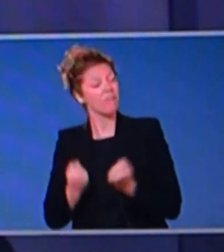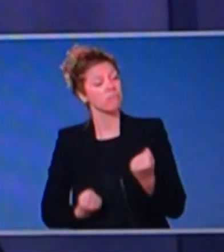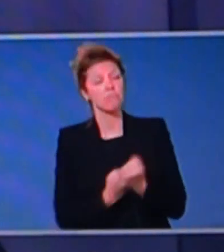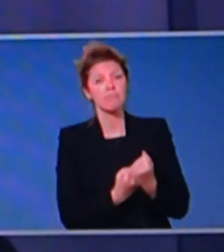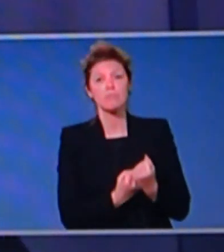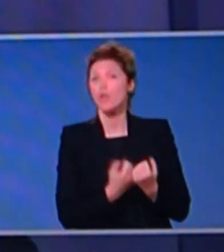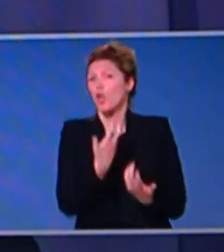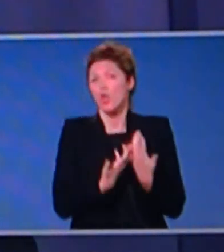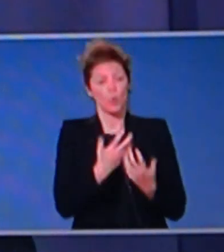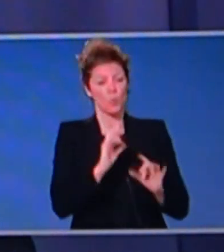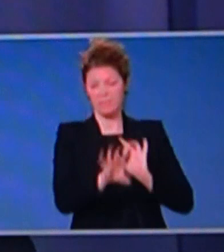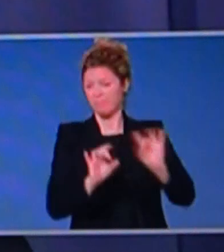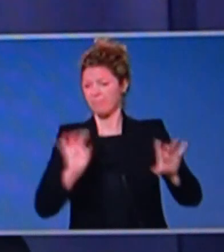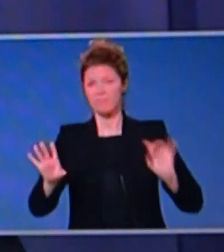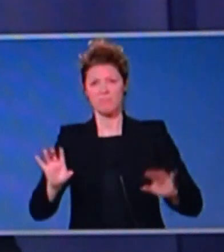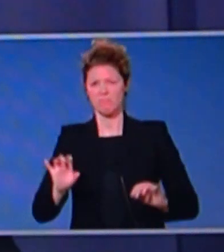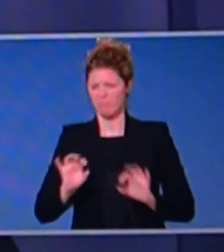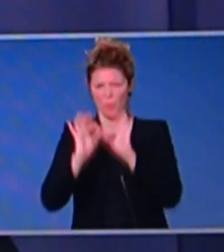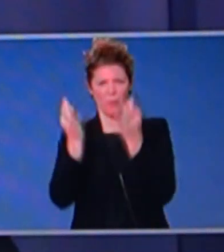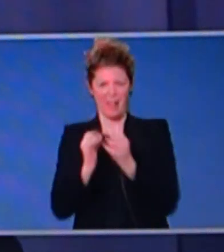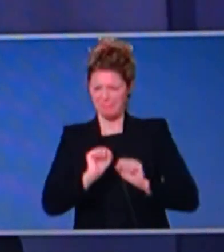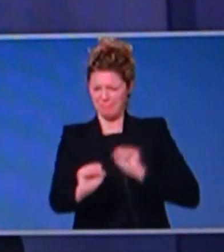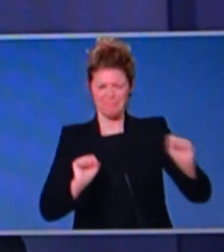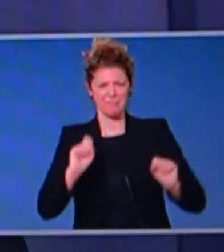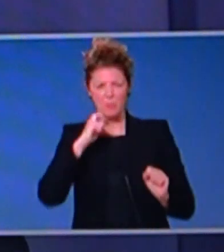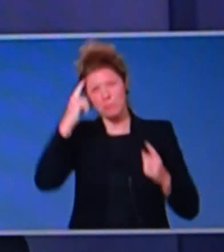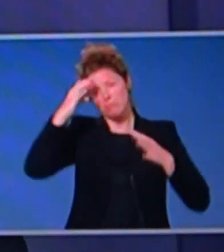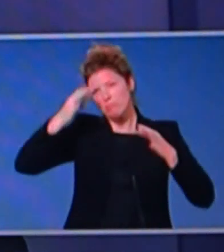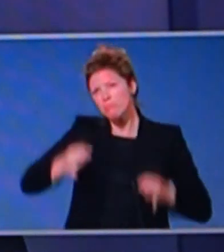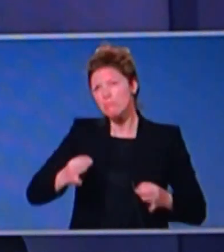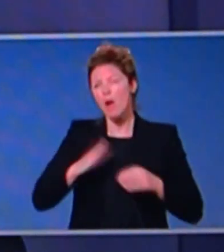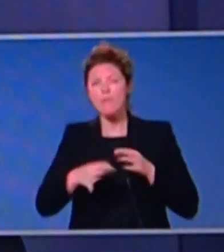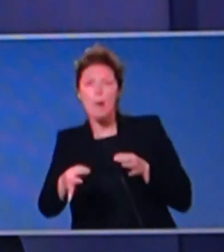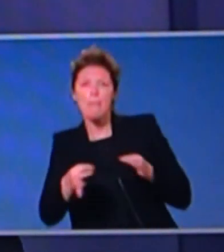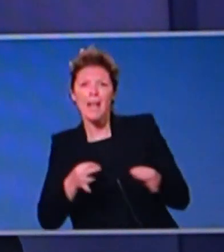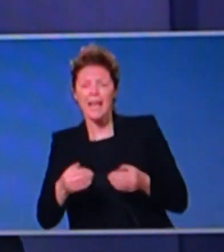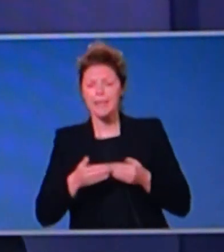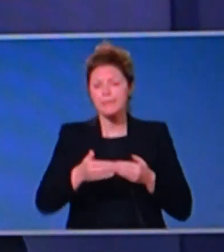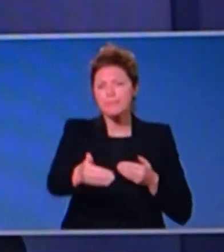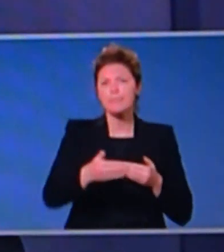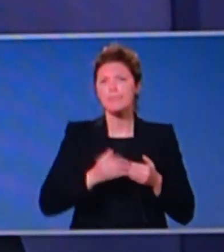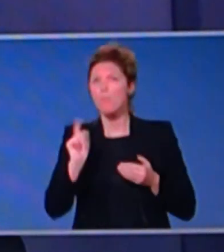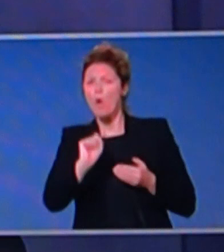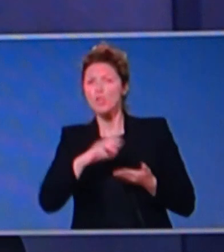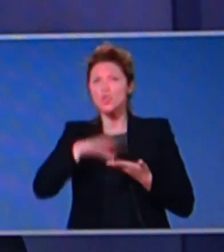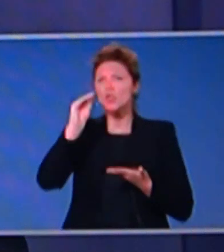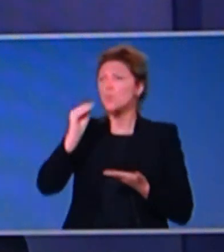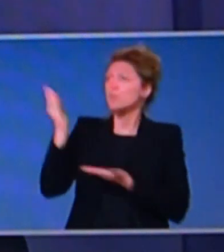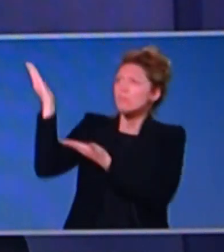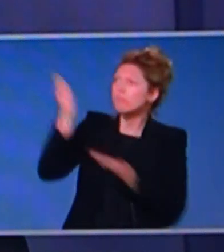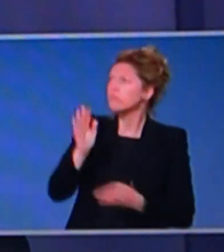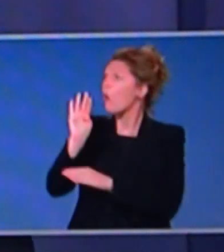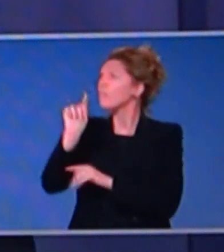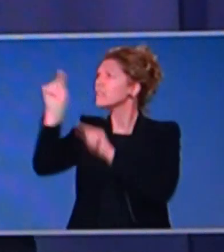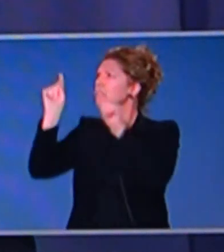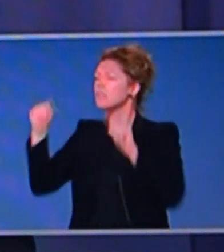will make decisions about their commercial arrangements and the markets that they will seek to focus on. It's not for